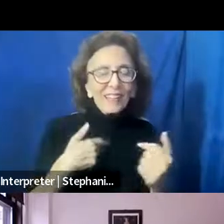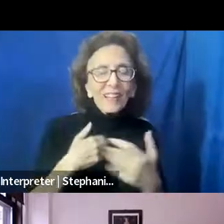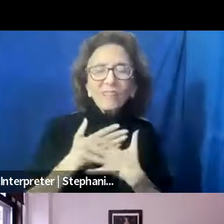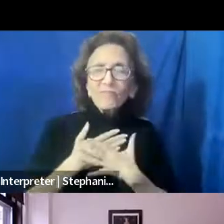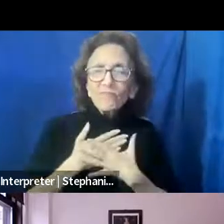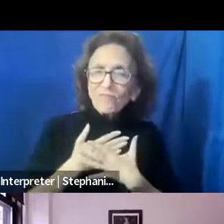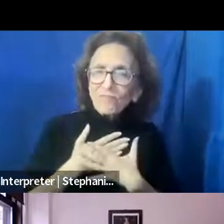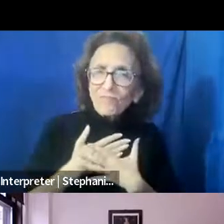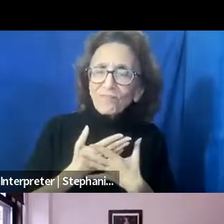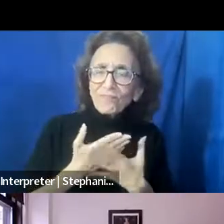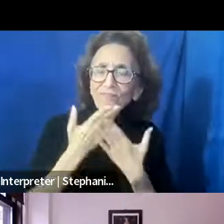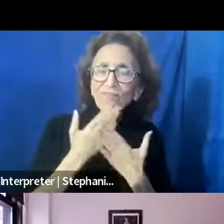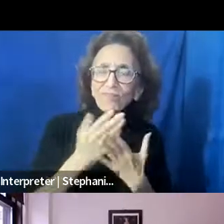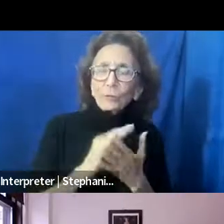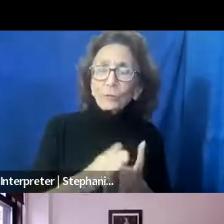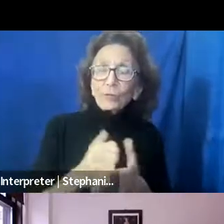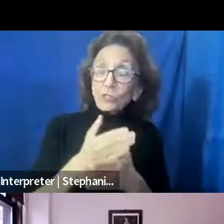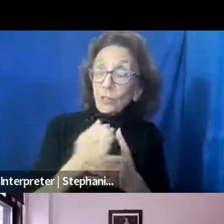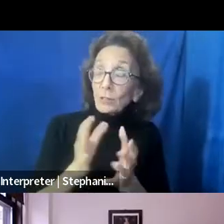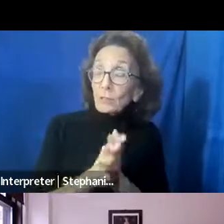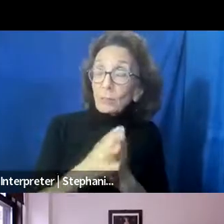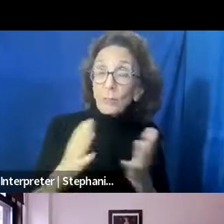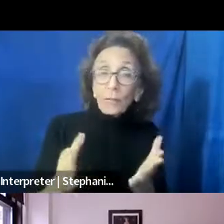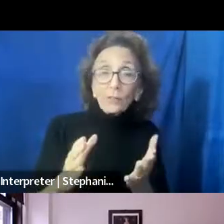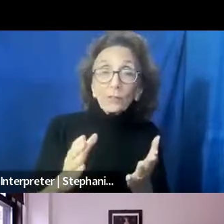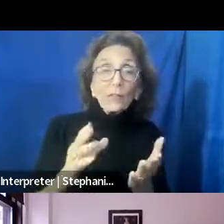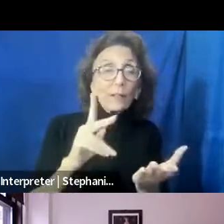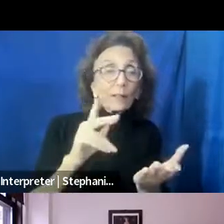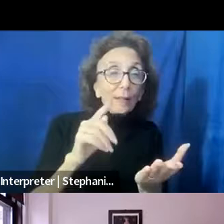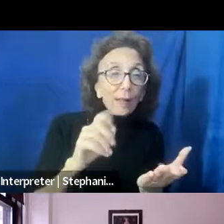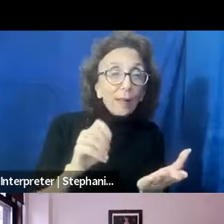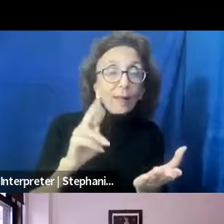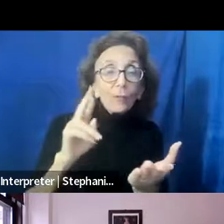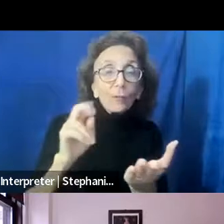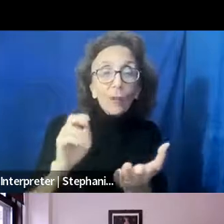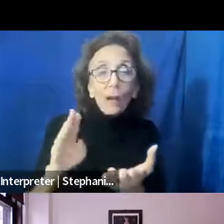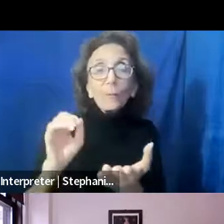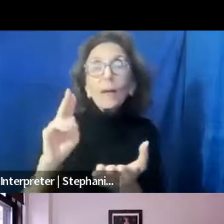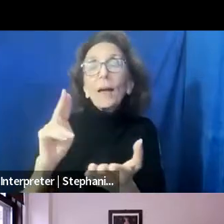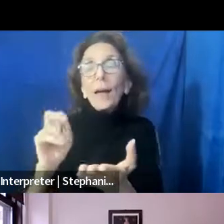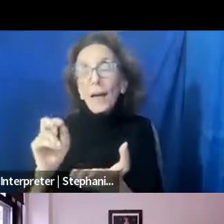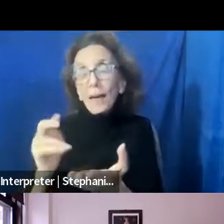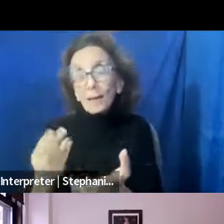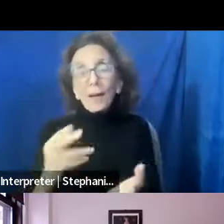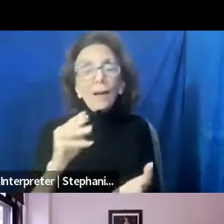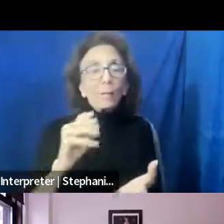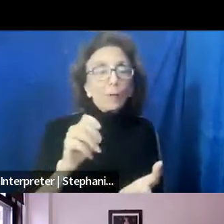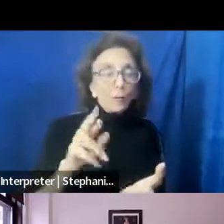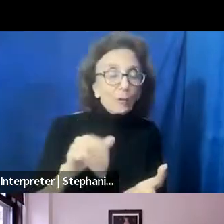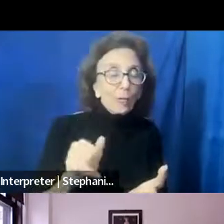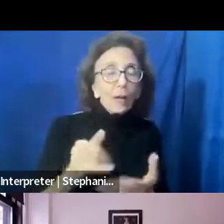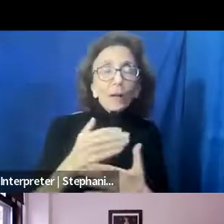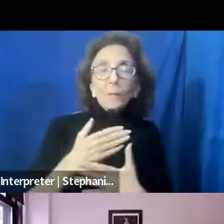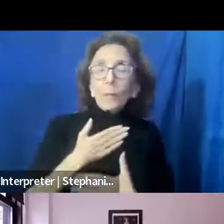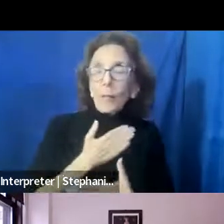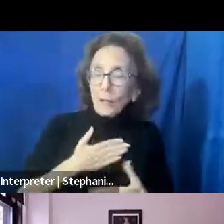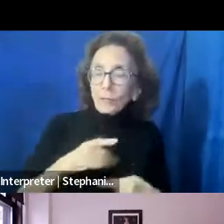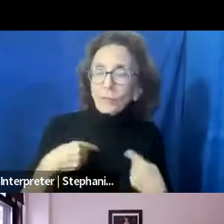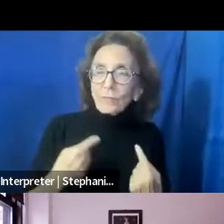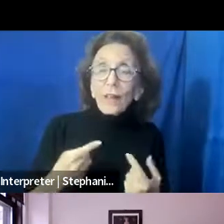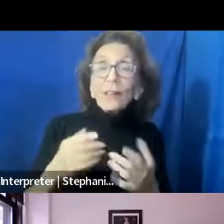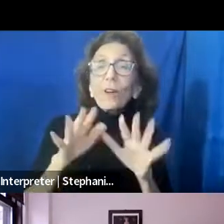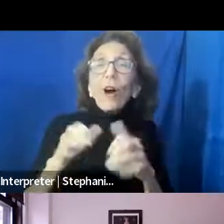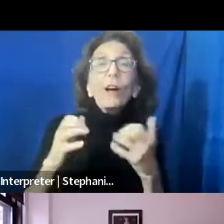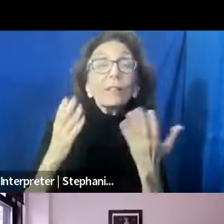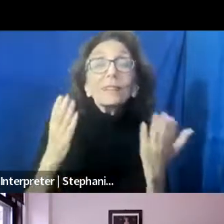have shared with us today, Kate and Rob and Hannah and Maria. It's really been a pleasure. Audience, thank you